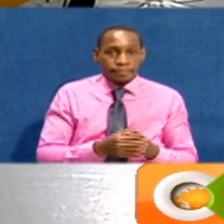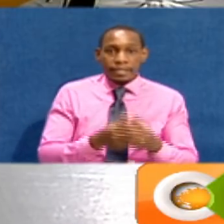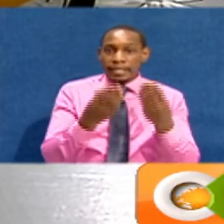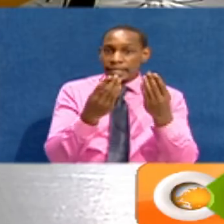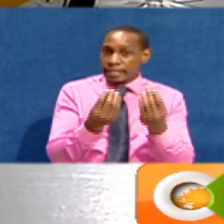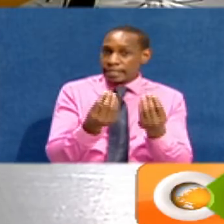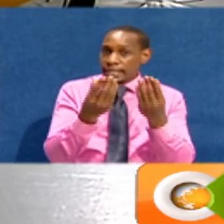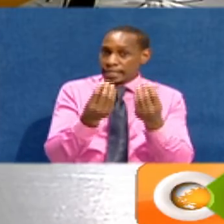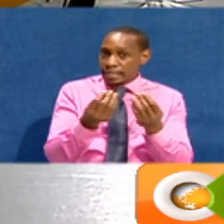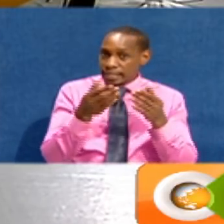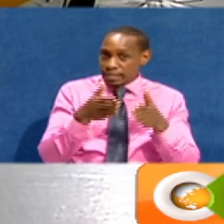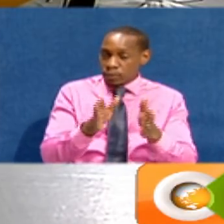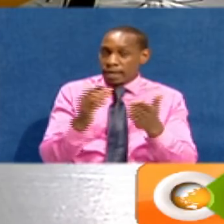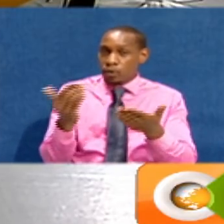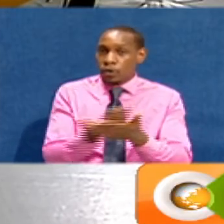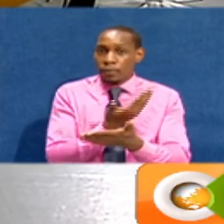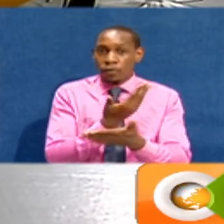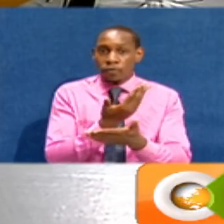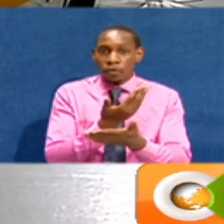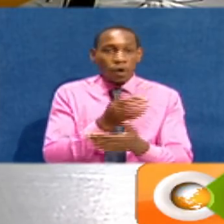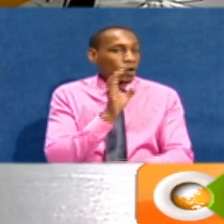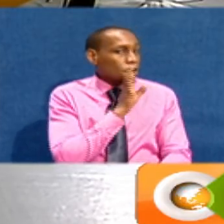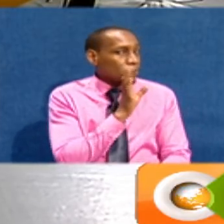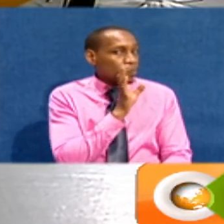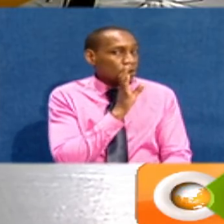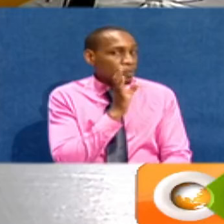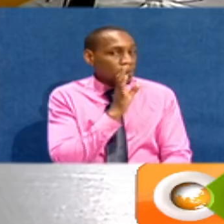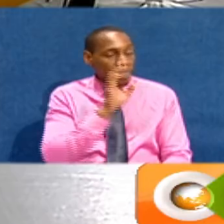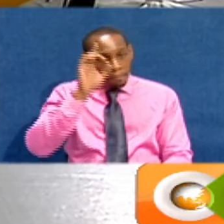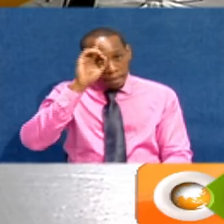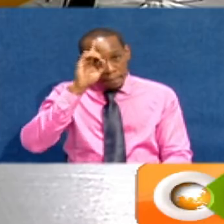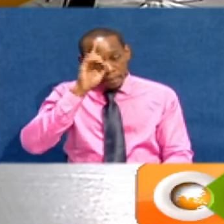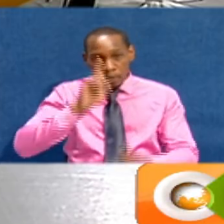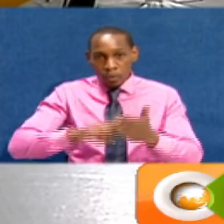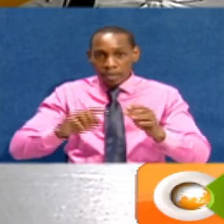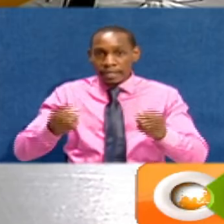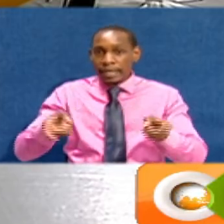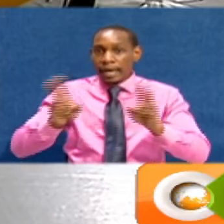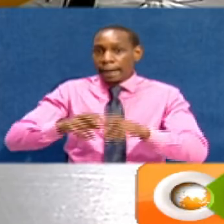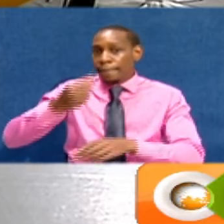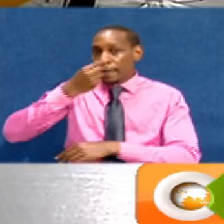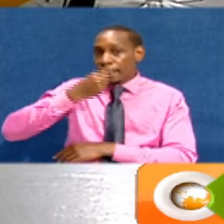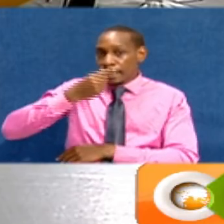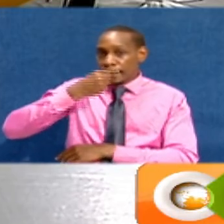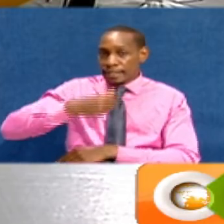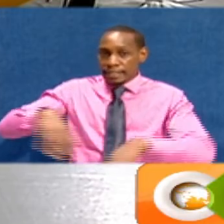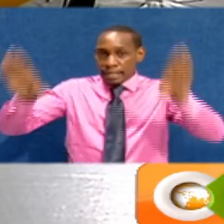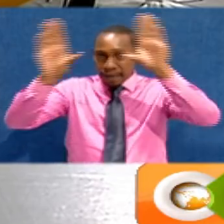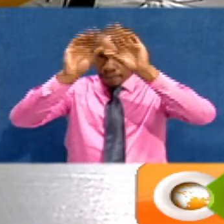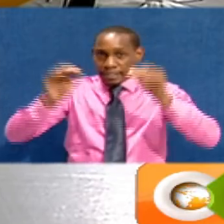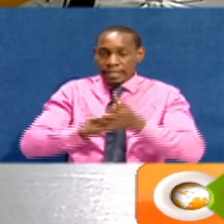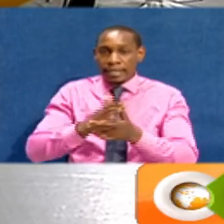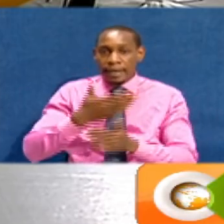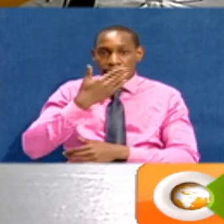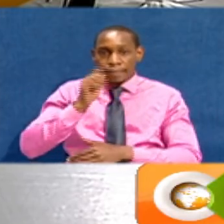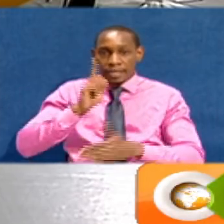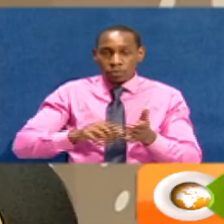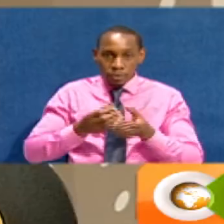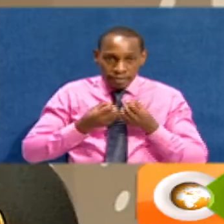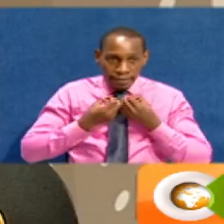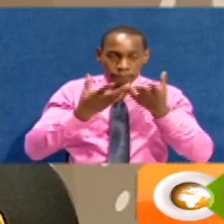easiest way to eliminate all rumors about what is happening in Tanzania and with their head of state is to actually